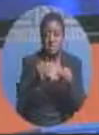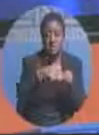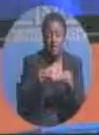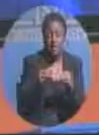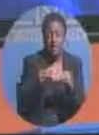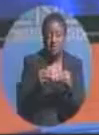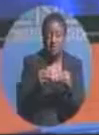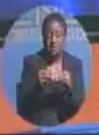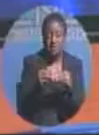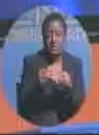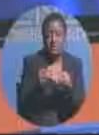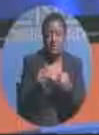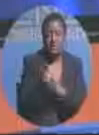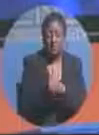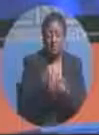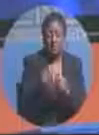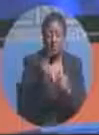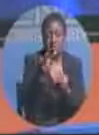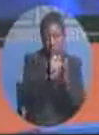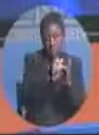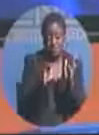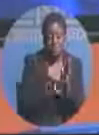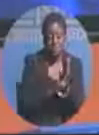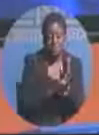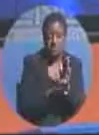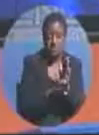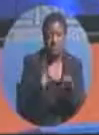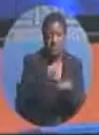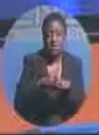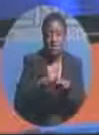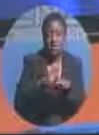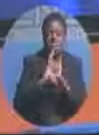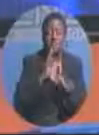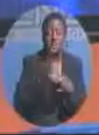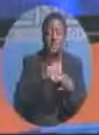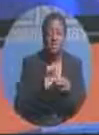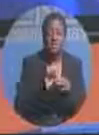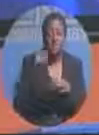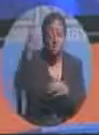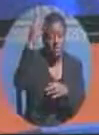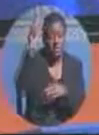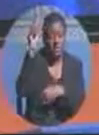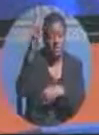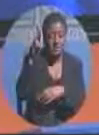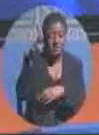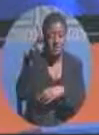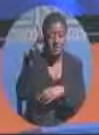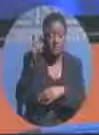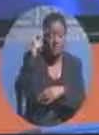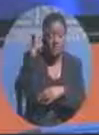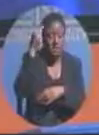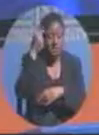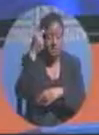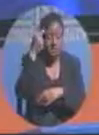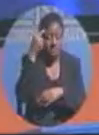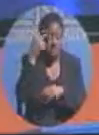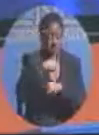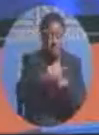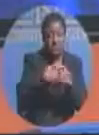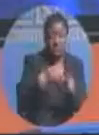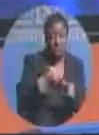119 of the Constitution, on the recommendation of the Right Honorable Prime Minister, the Governor General, His Excellency Sir Arthur Folks,